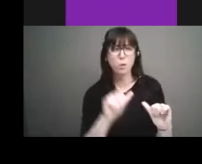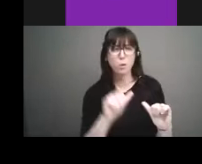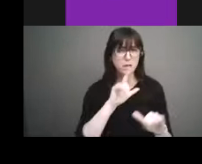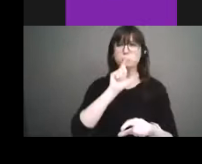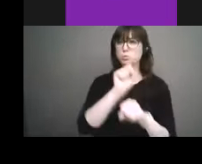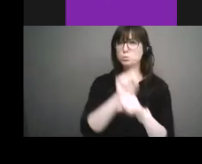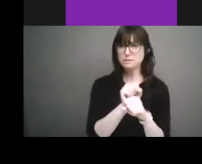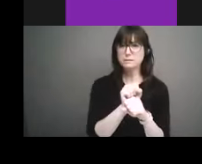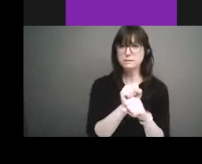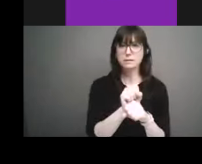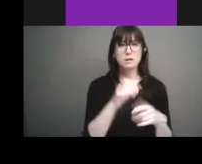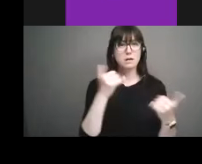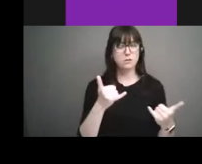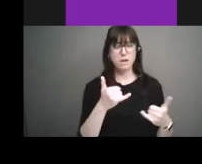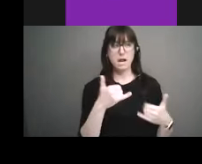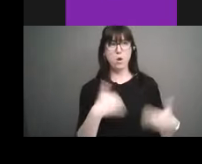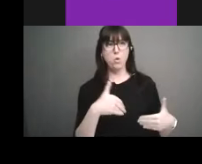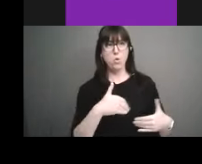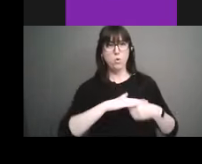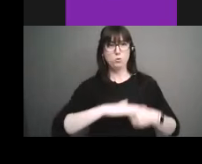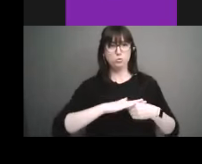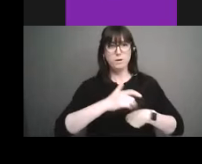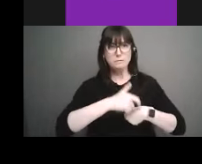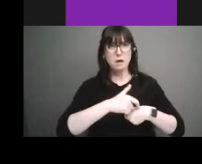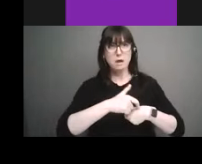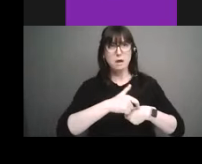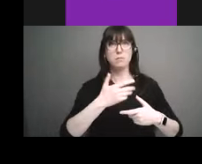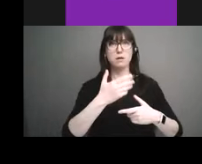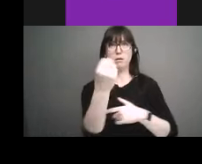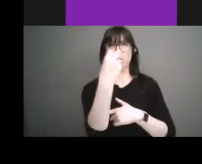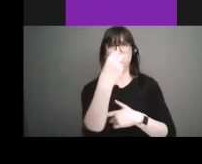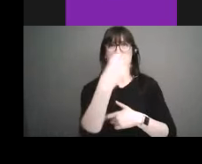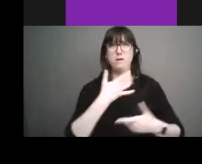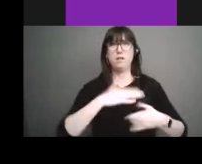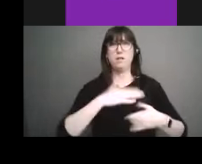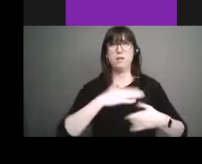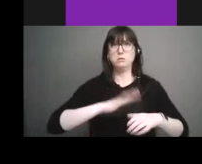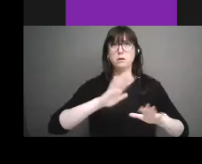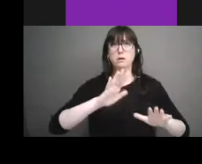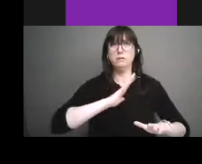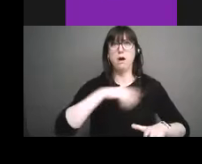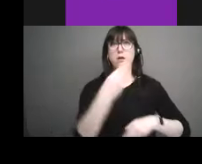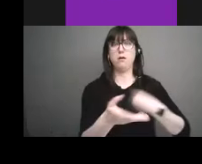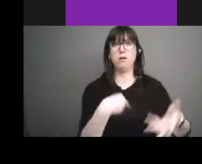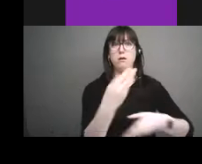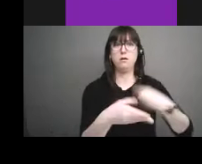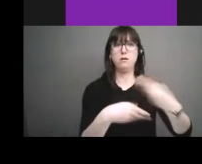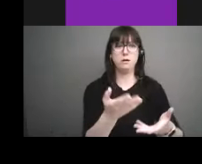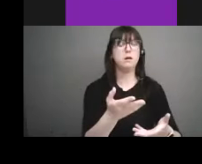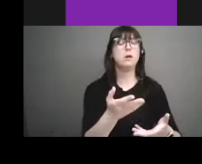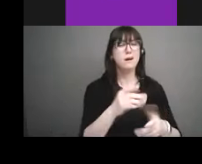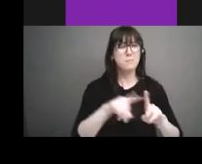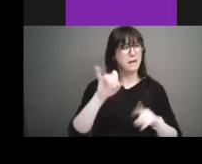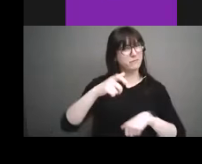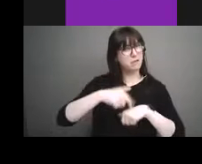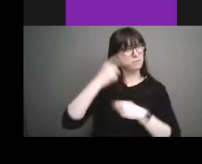use high pressure sales techniques to force you to do things that you wouldn't ordinarily do or think about. So the